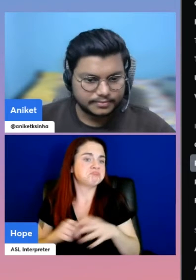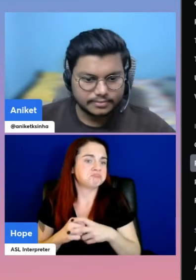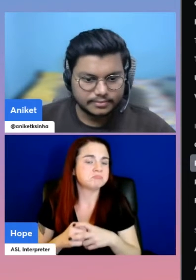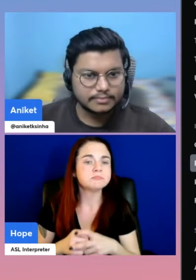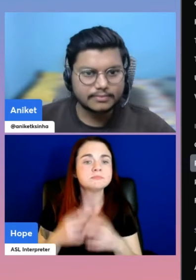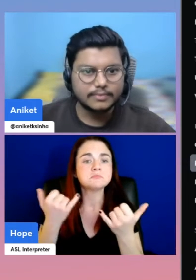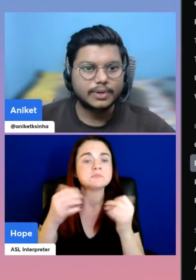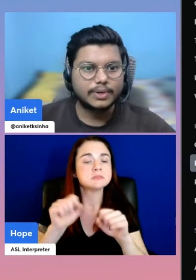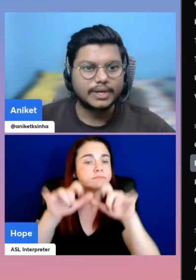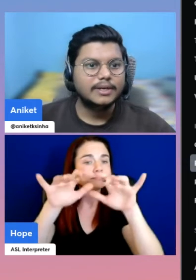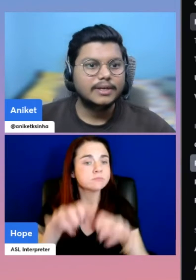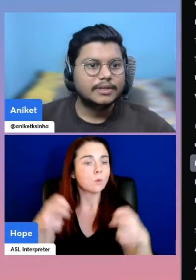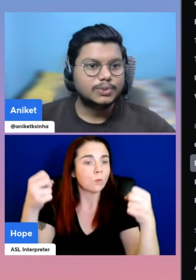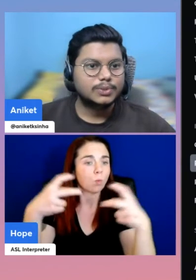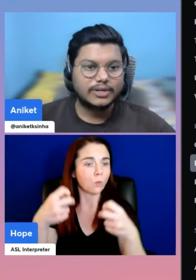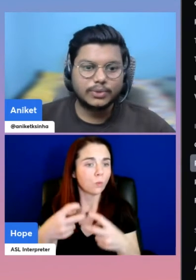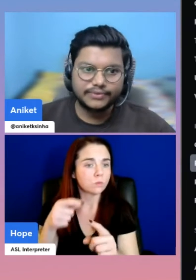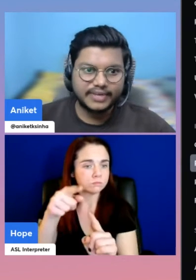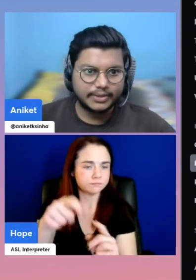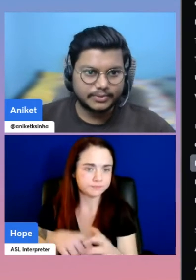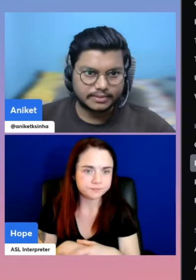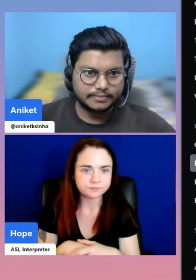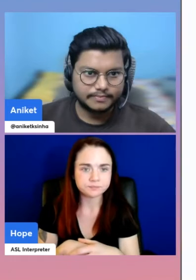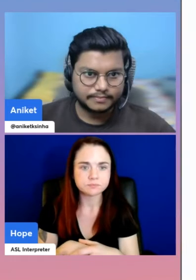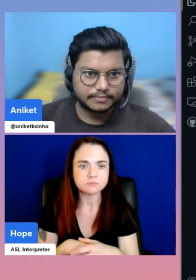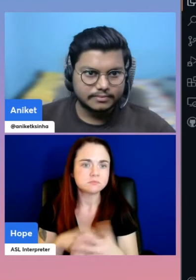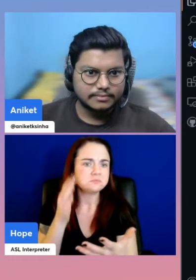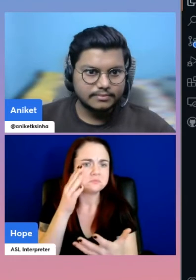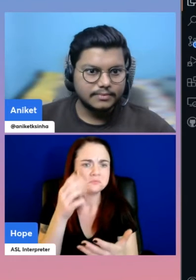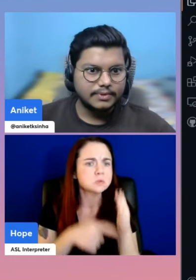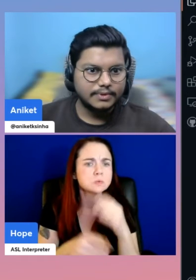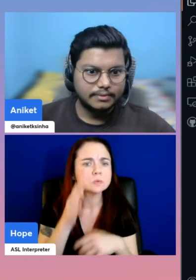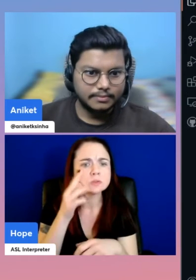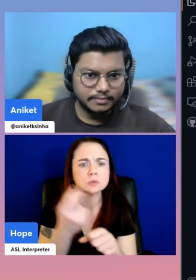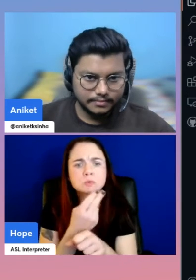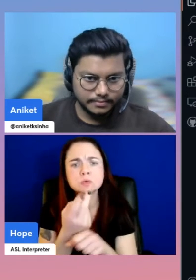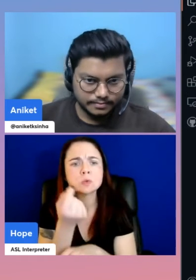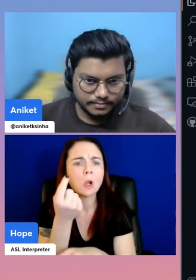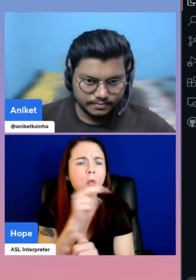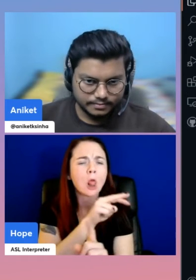code. Okay, so what code we are using?